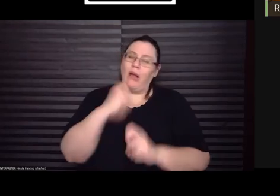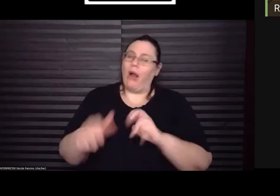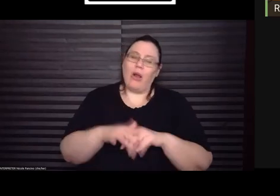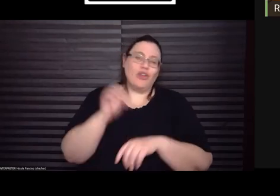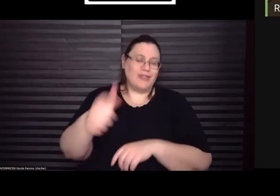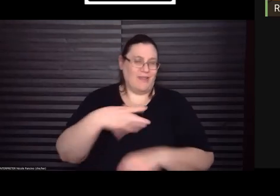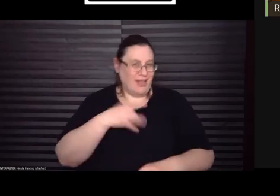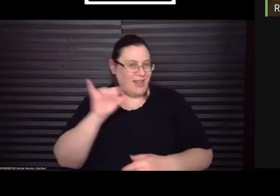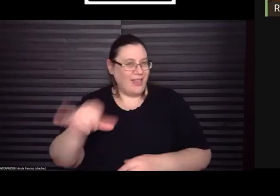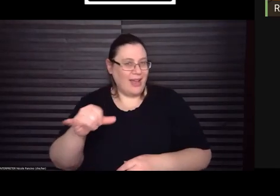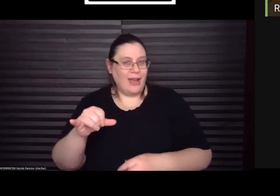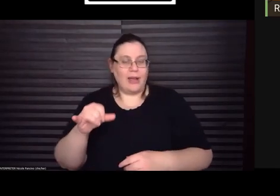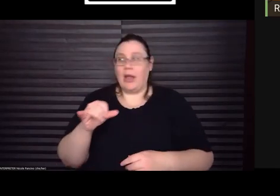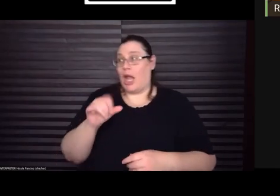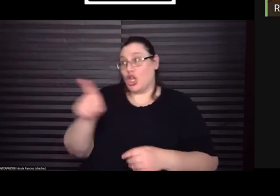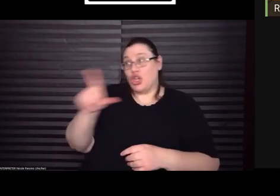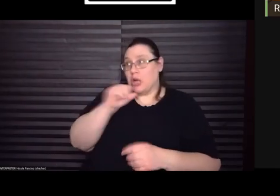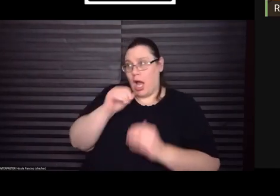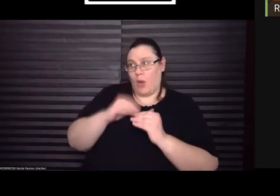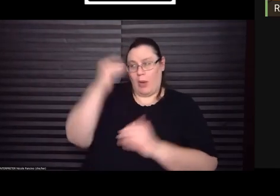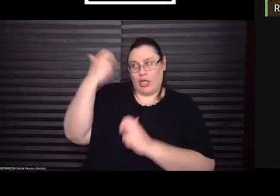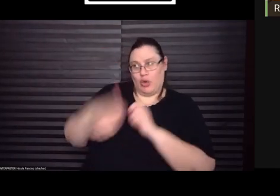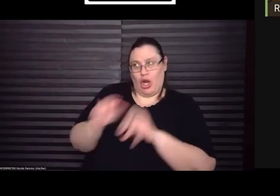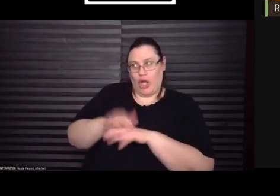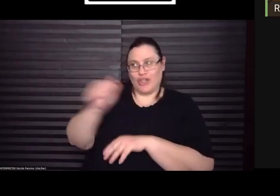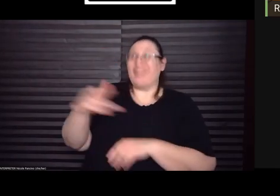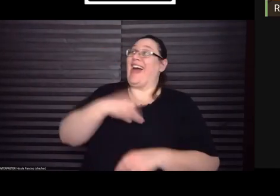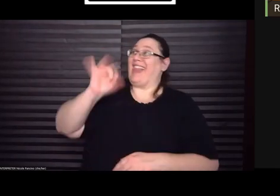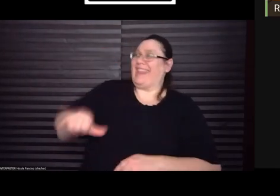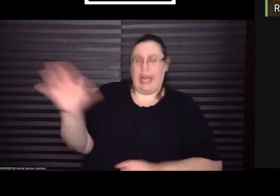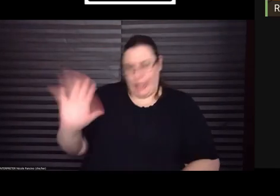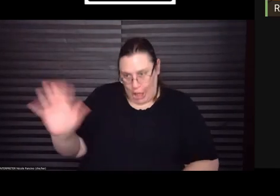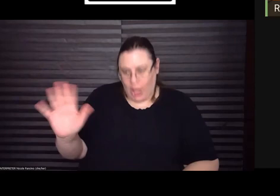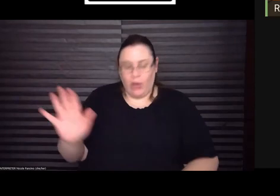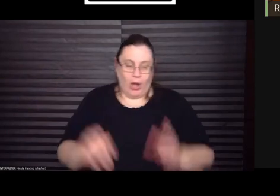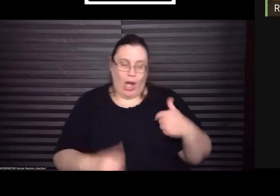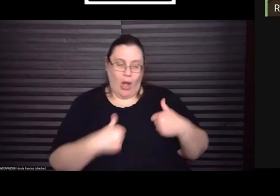that. Not that you're way too hard on yourself, but